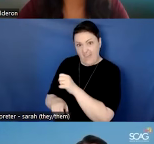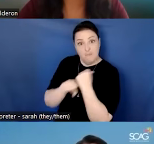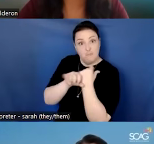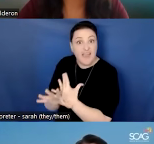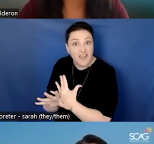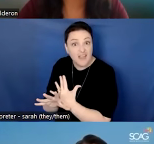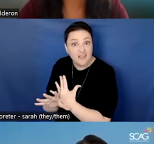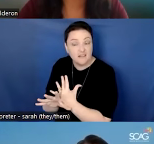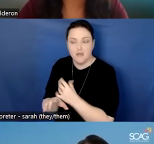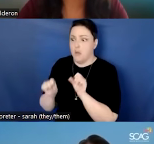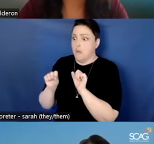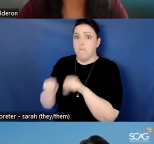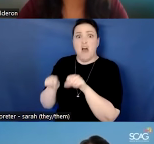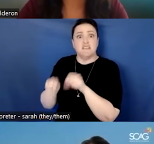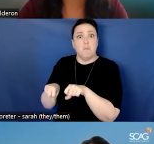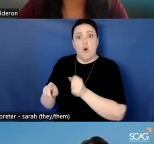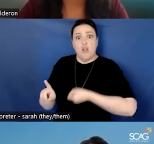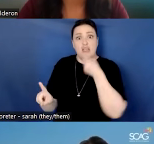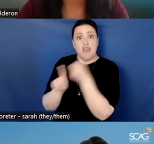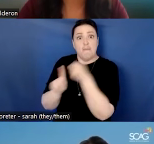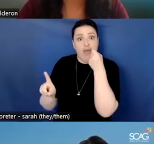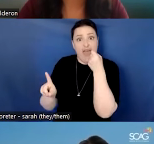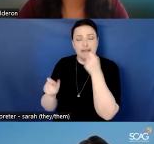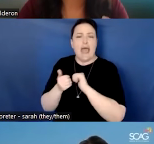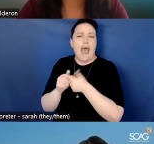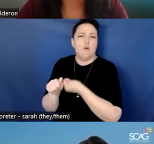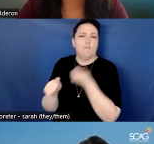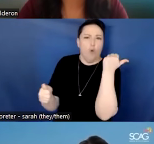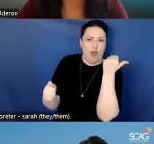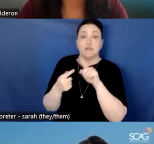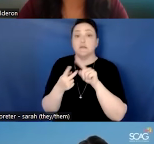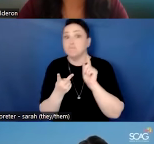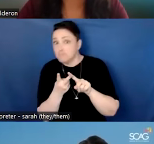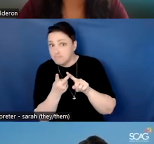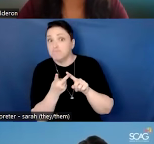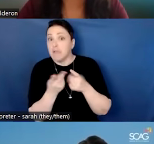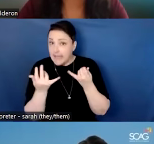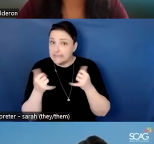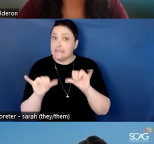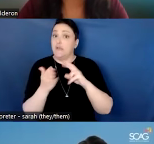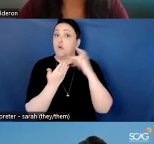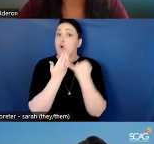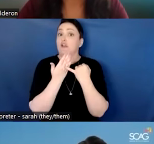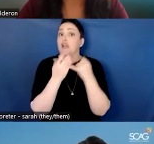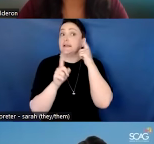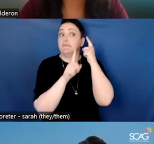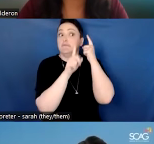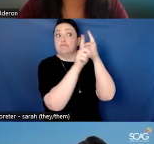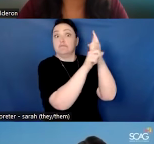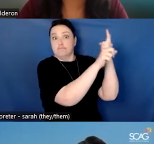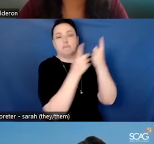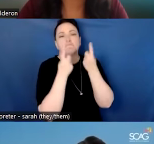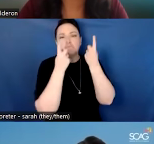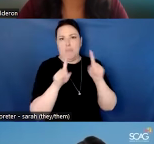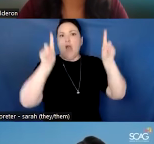avoid potentially significant environmental impacts, while at the same time achieving most of the project objectives. The four